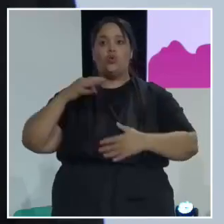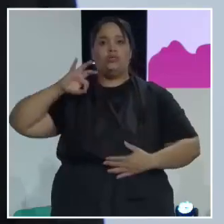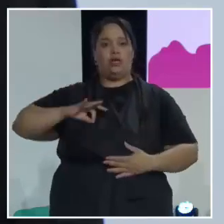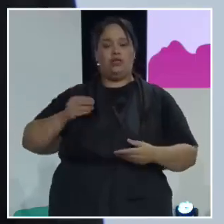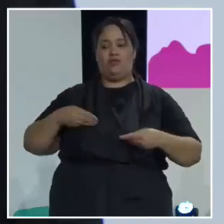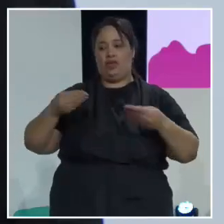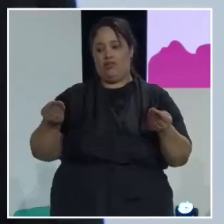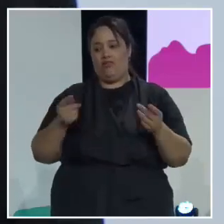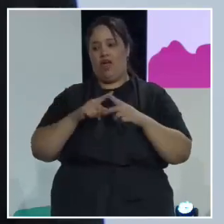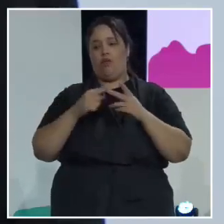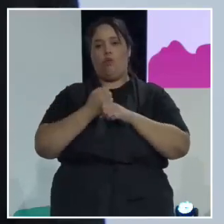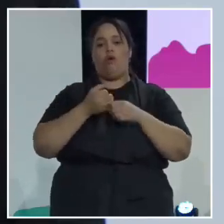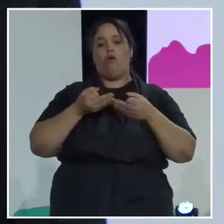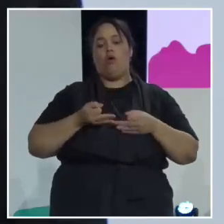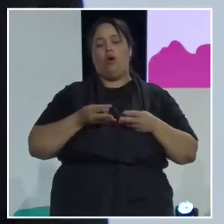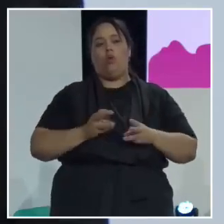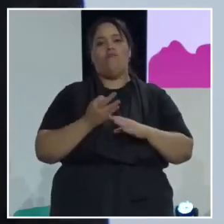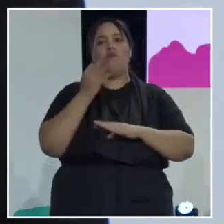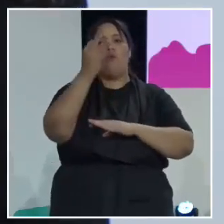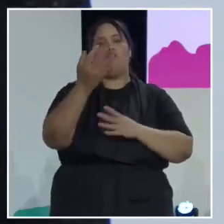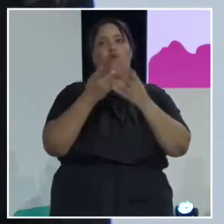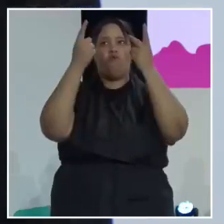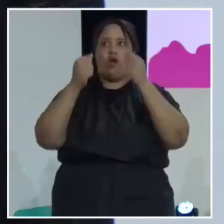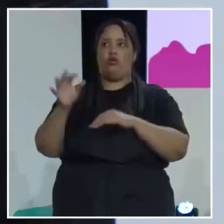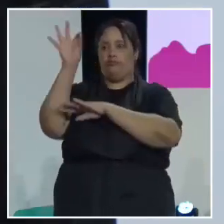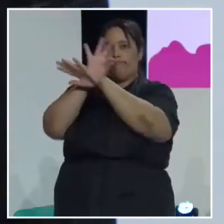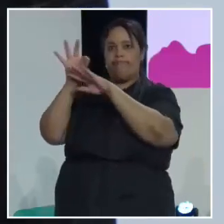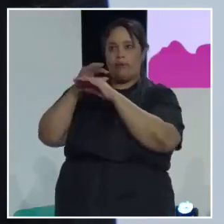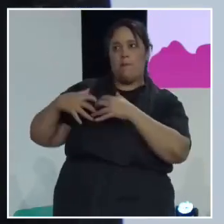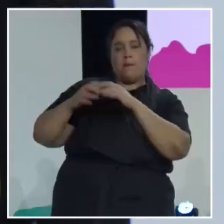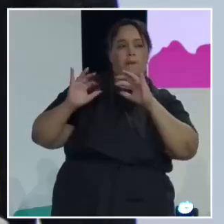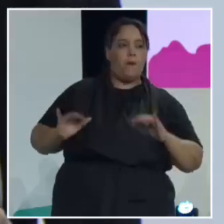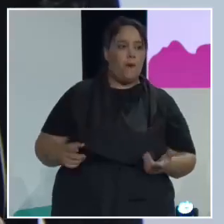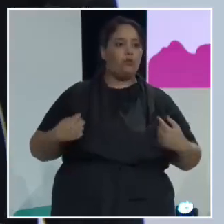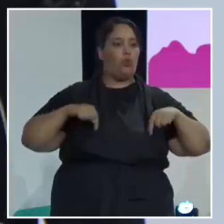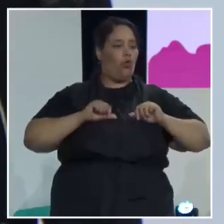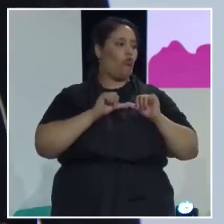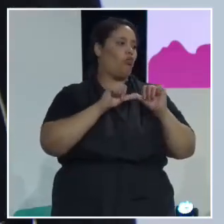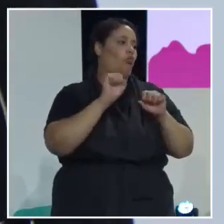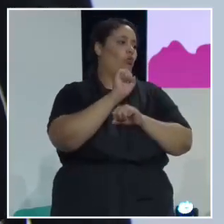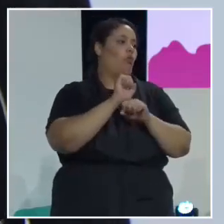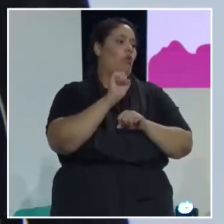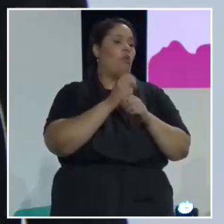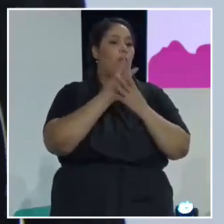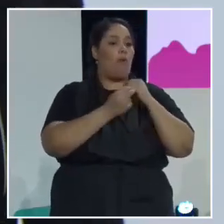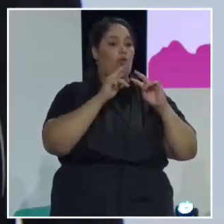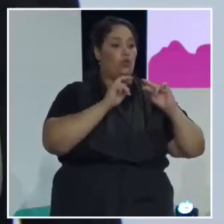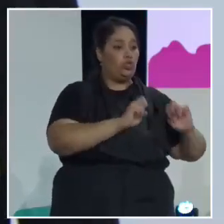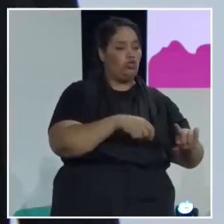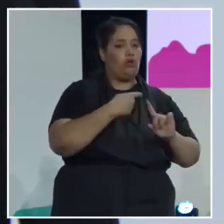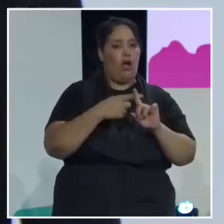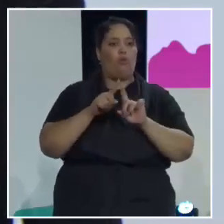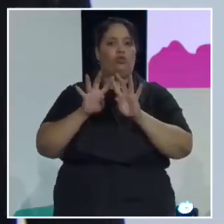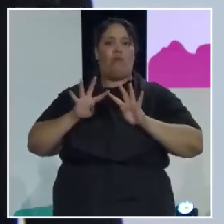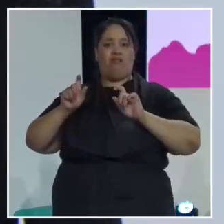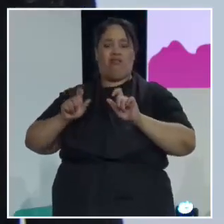mobilization, and also work on the reform of the financial architecture. So this is the sort of topics that probably we're going to continue working both in research and during the panel